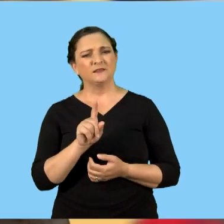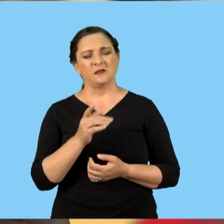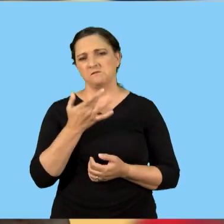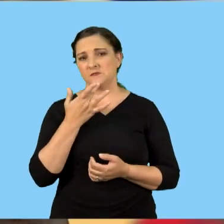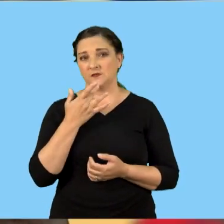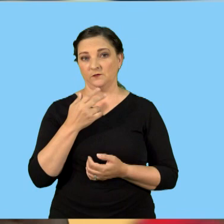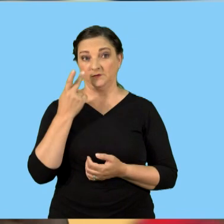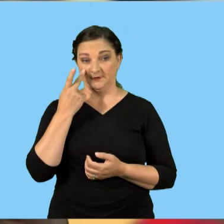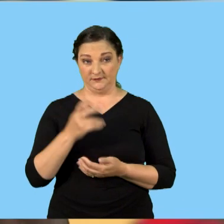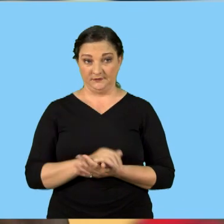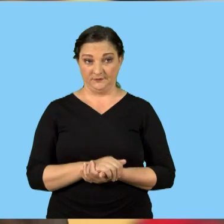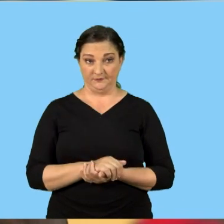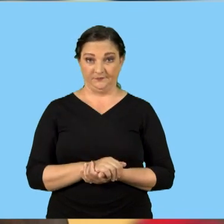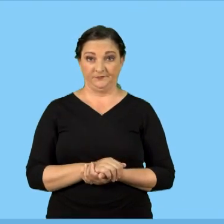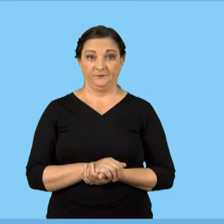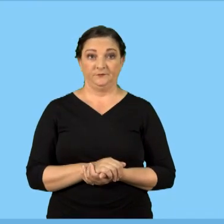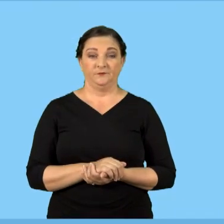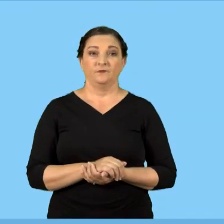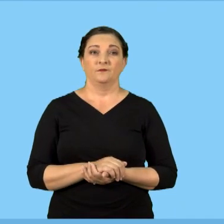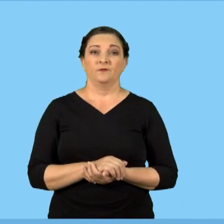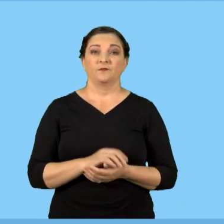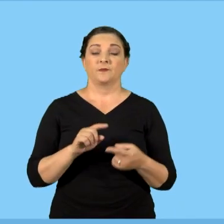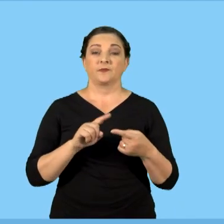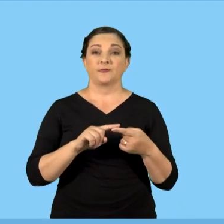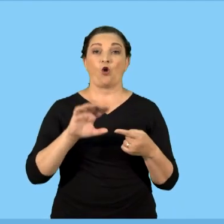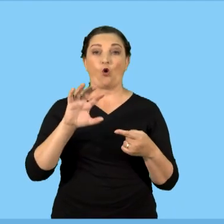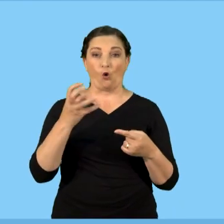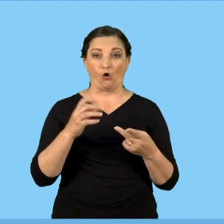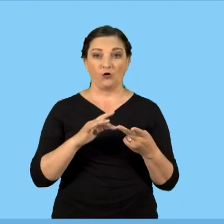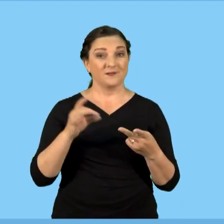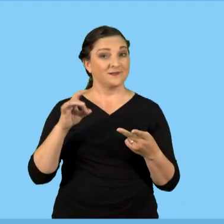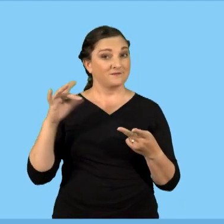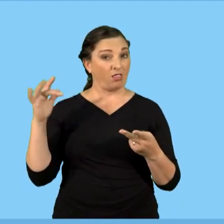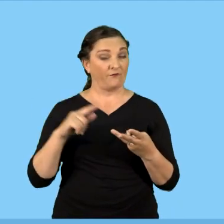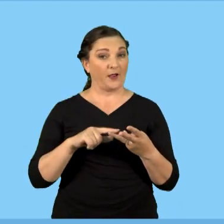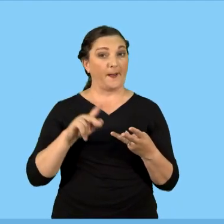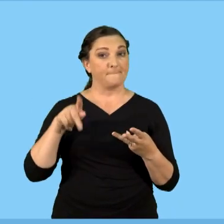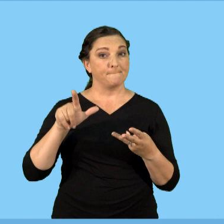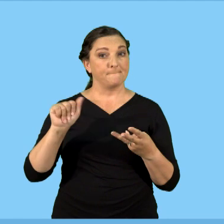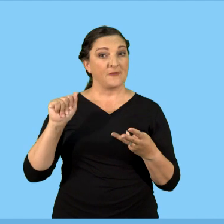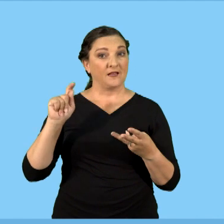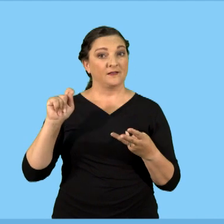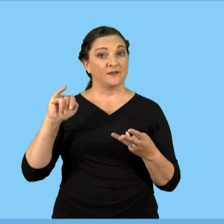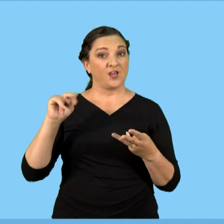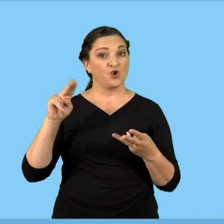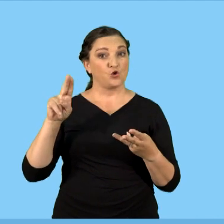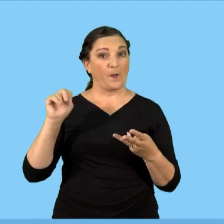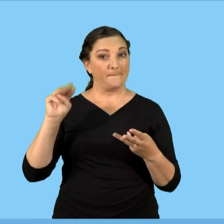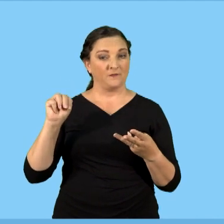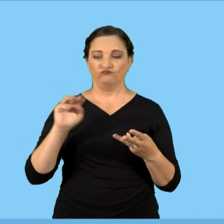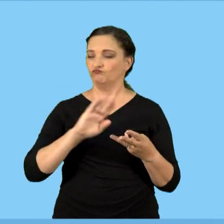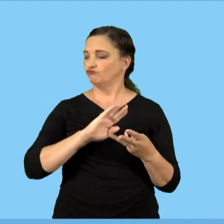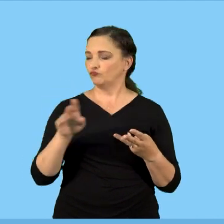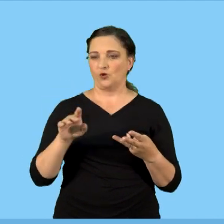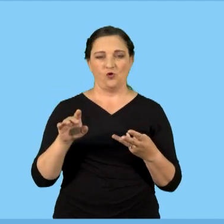occurs, which metal is involved in that one? So we know that gold, silver, and platinum do not rust. But then the one